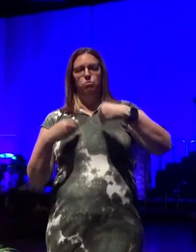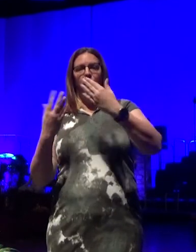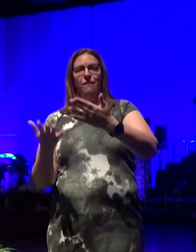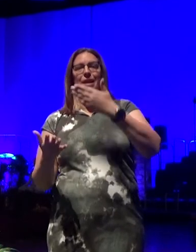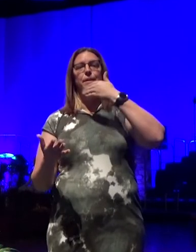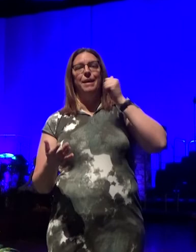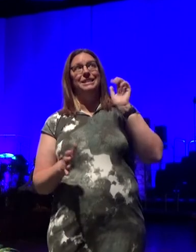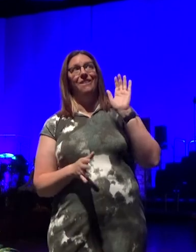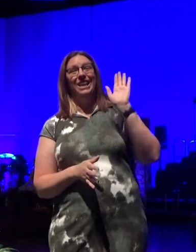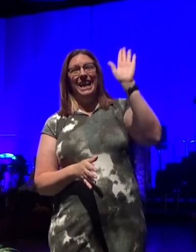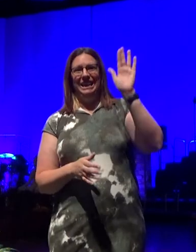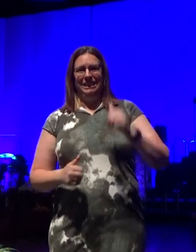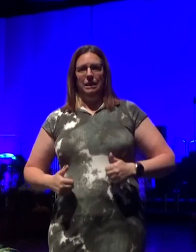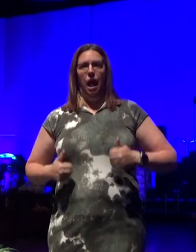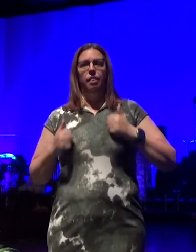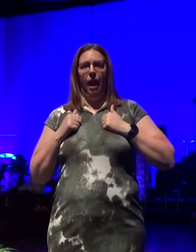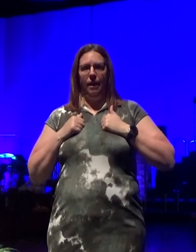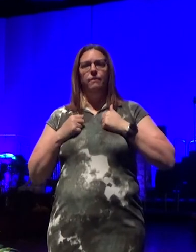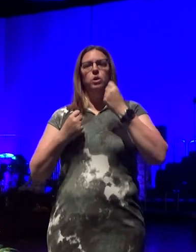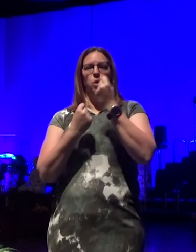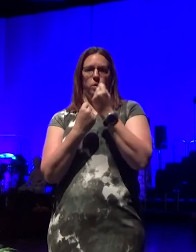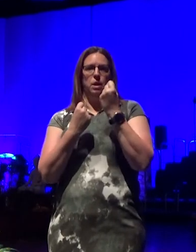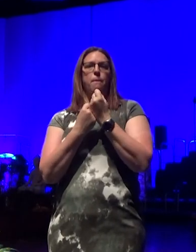me on my way.